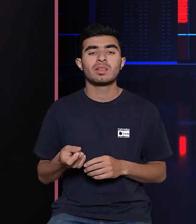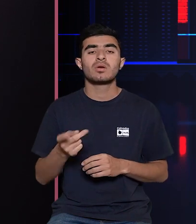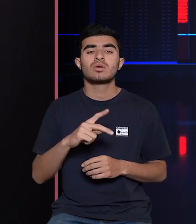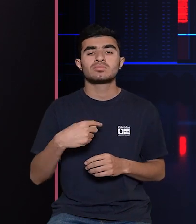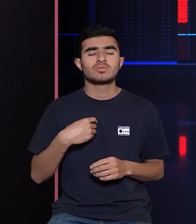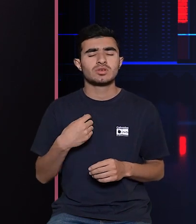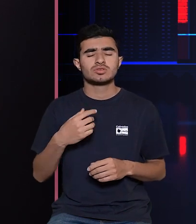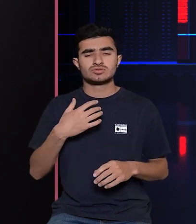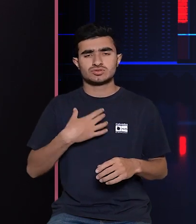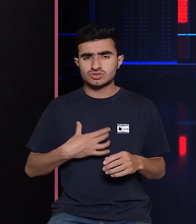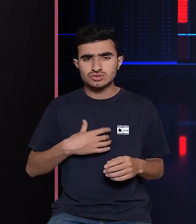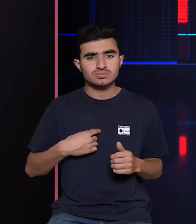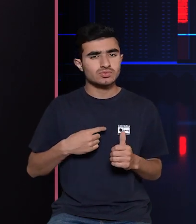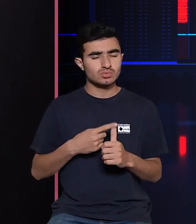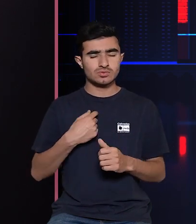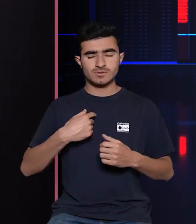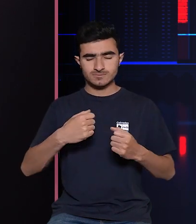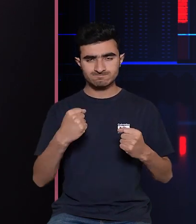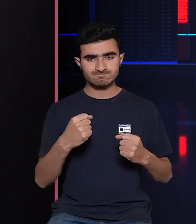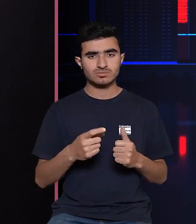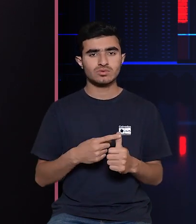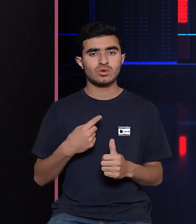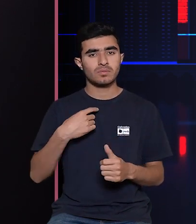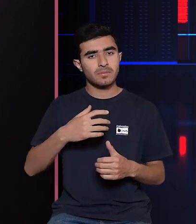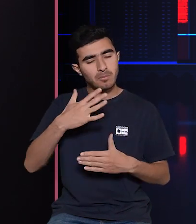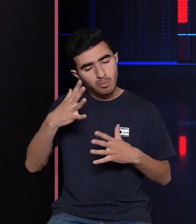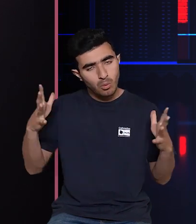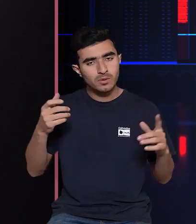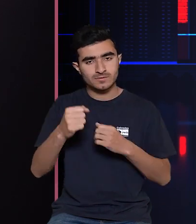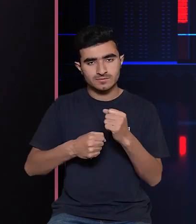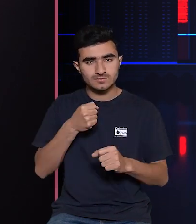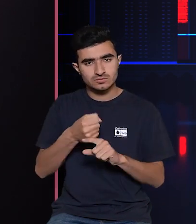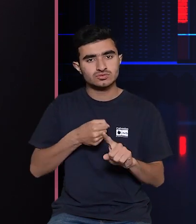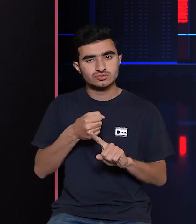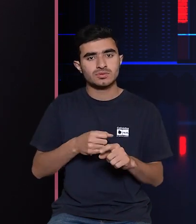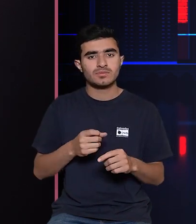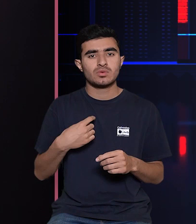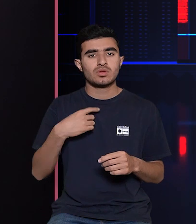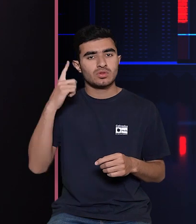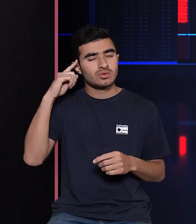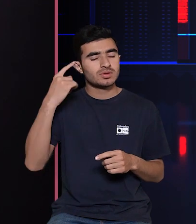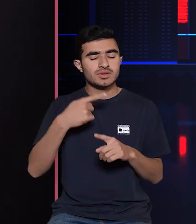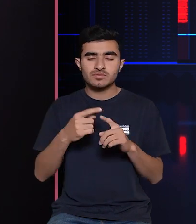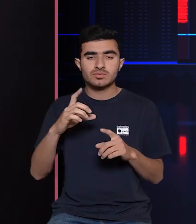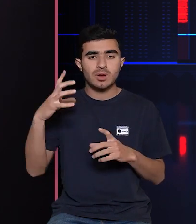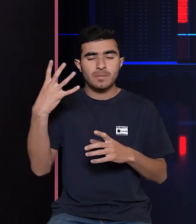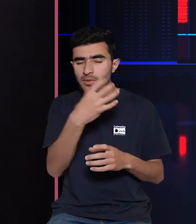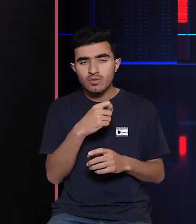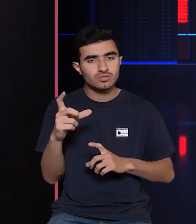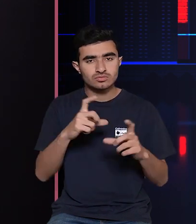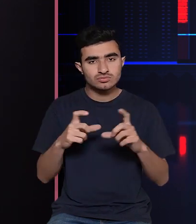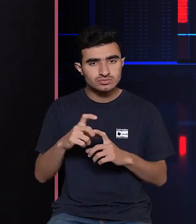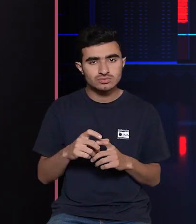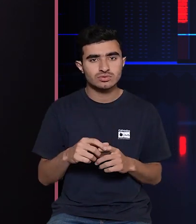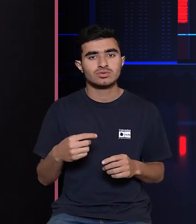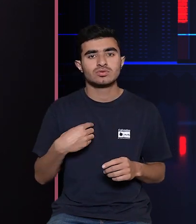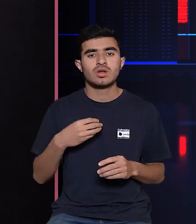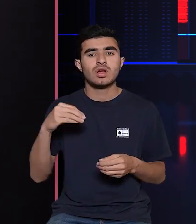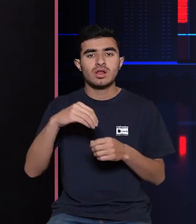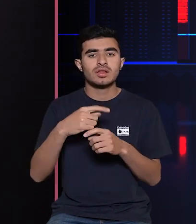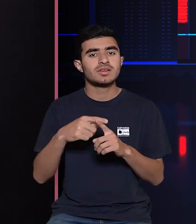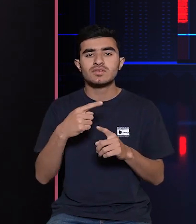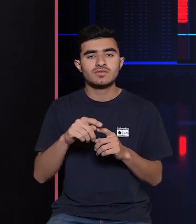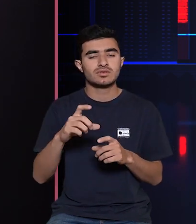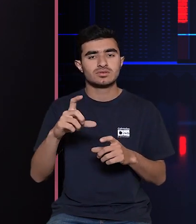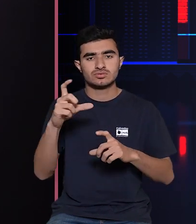started creating more content. I encouraged myself to do more. I increased my sense